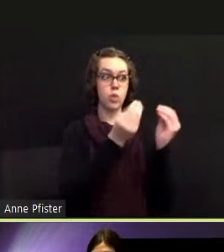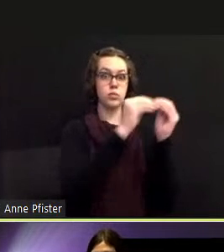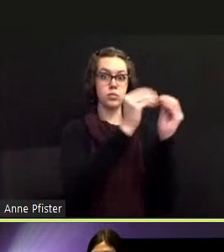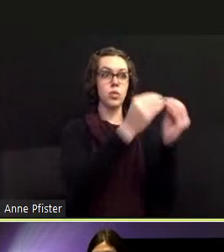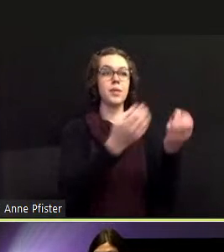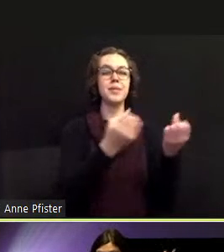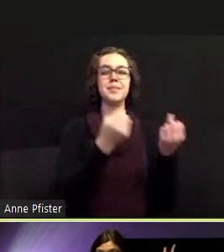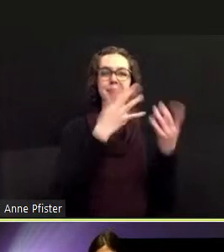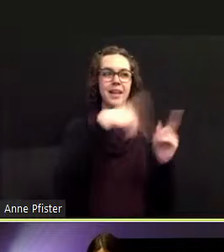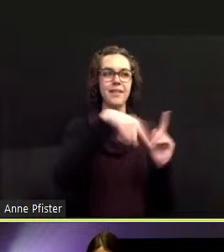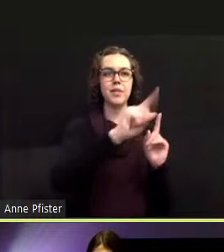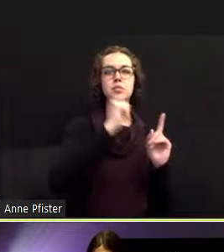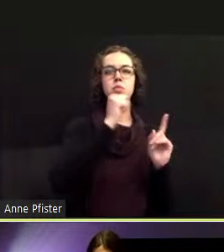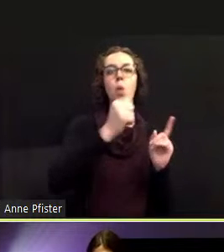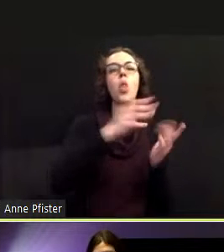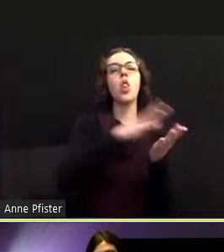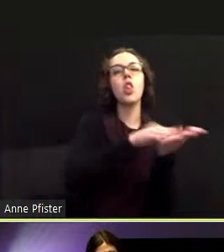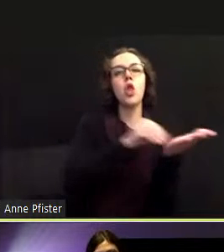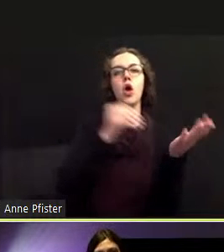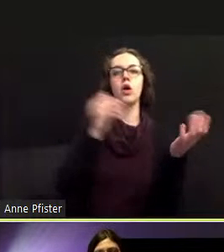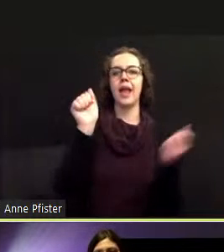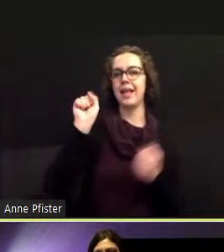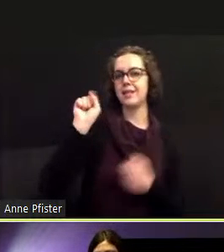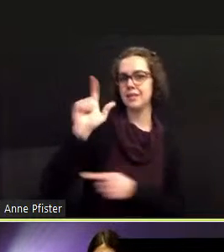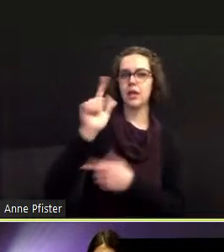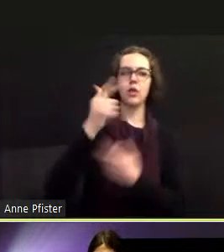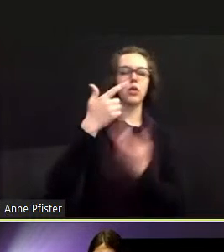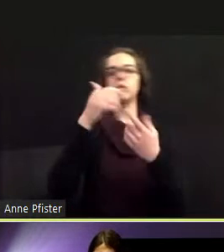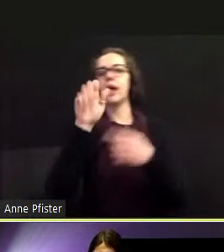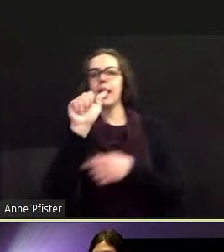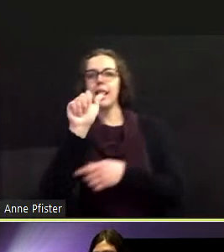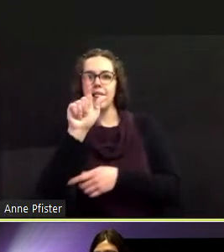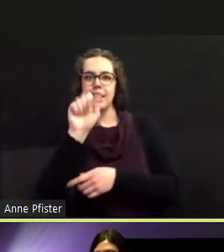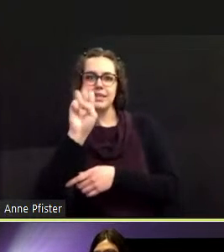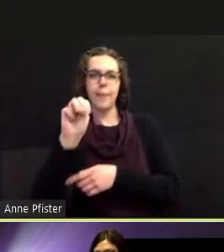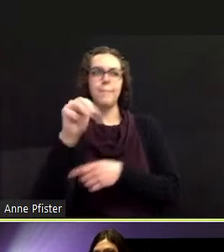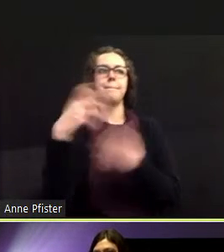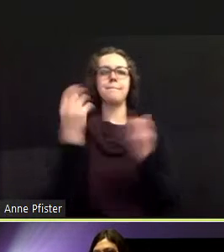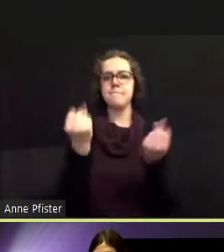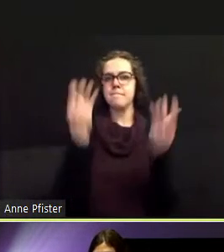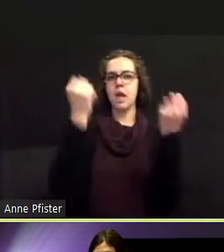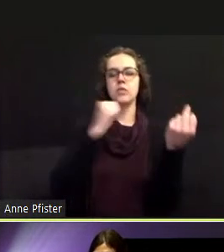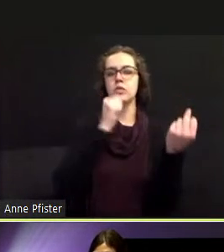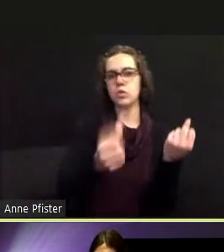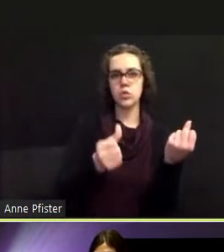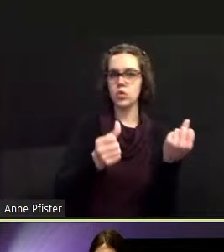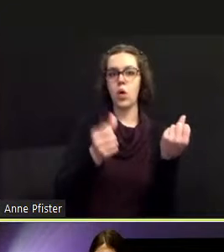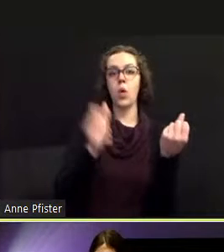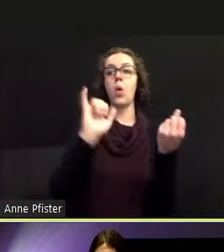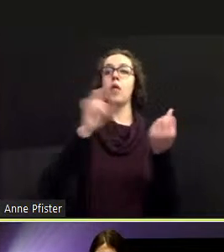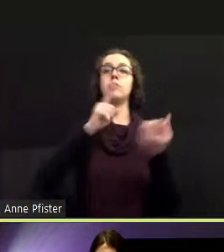sign languages as a whole, by which here I mean linguistic practices as modeled by fluent deaf